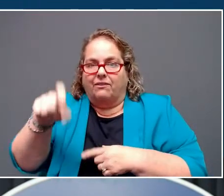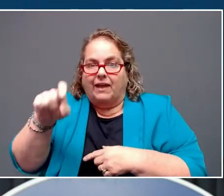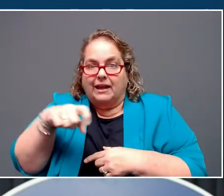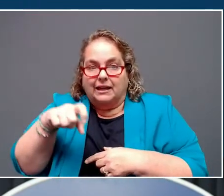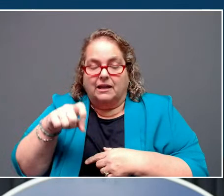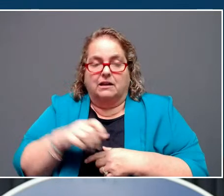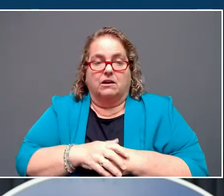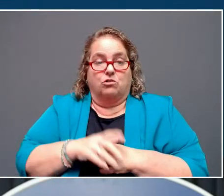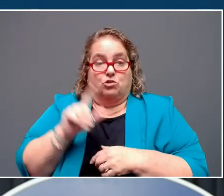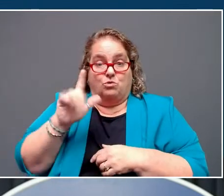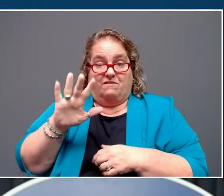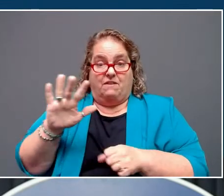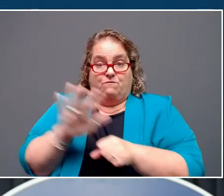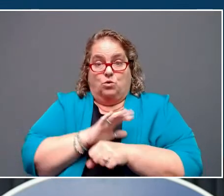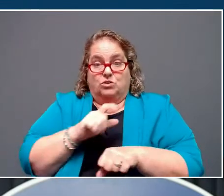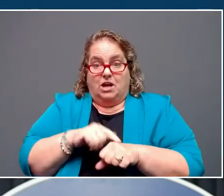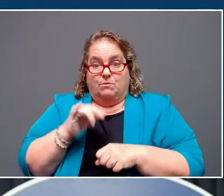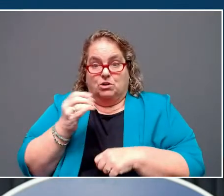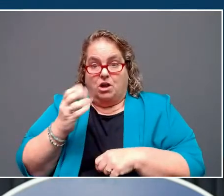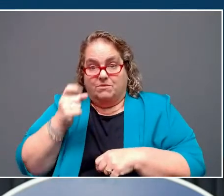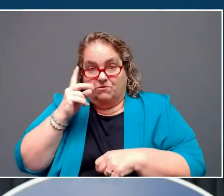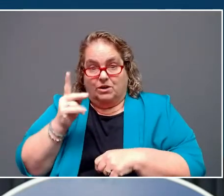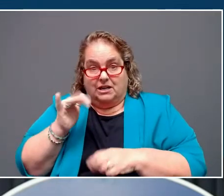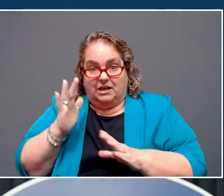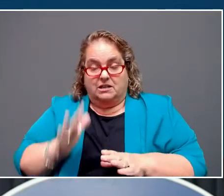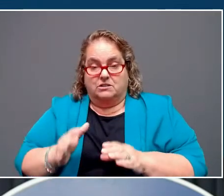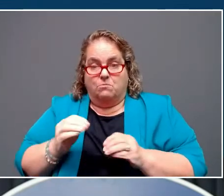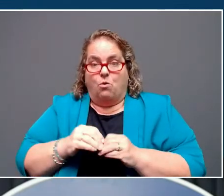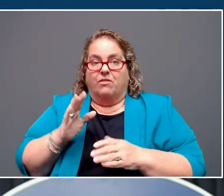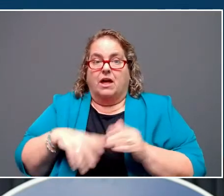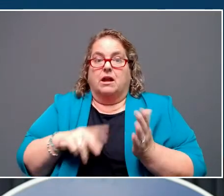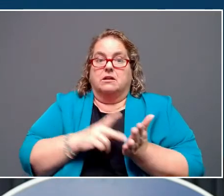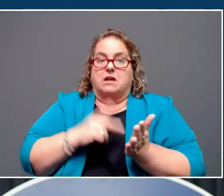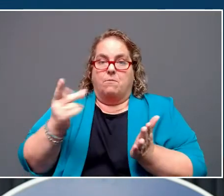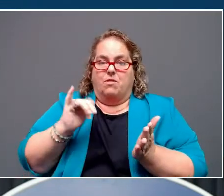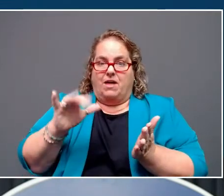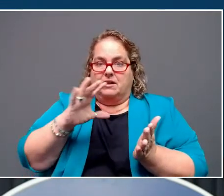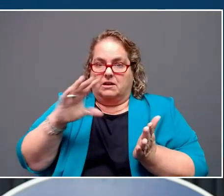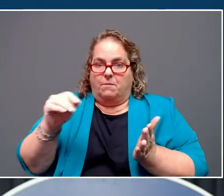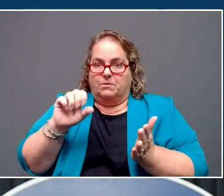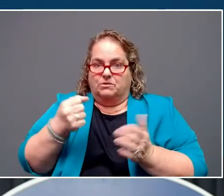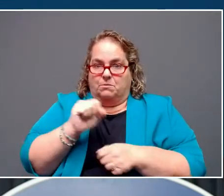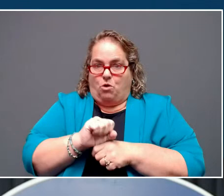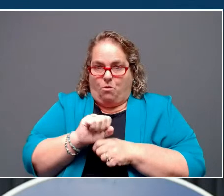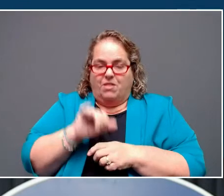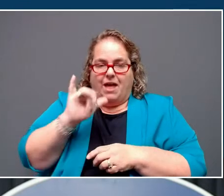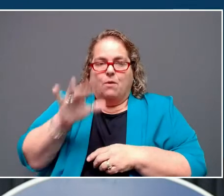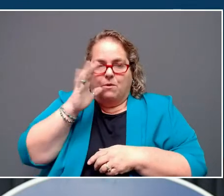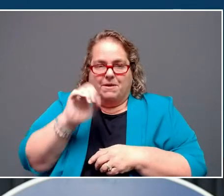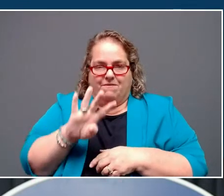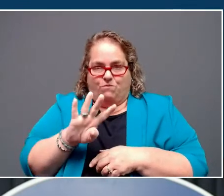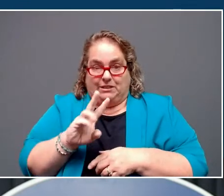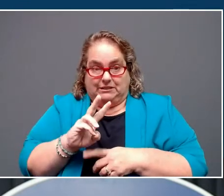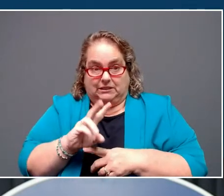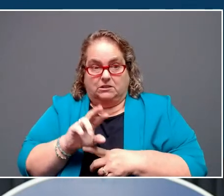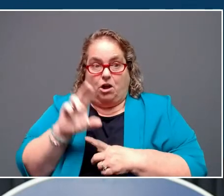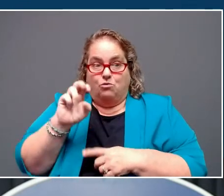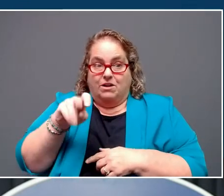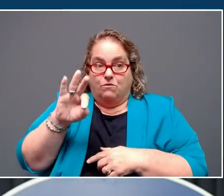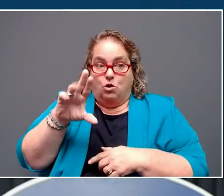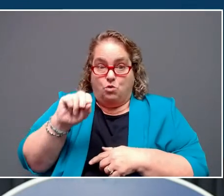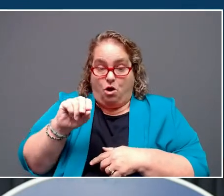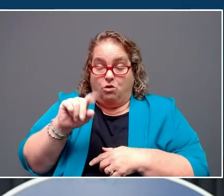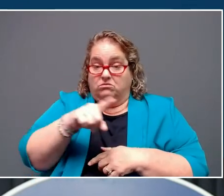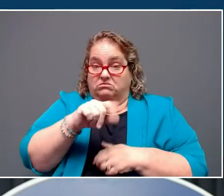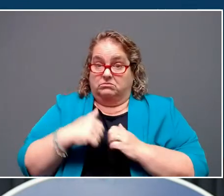Kentuckians, more than doubling that company's employment, which will reach 46. Renfro was founded in